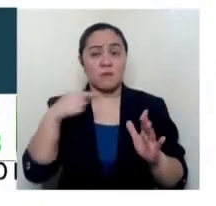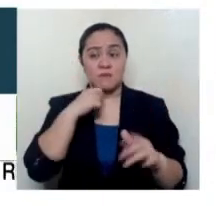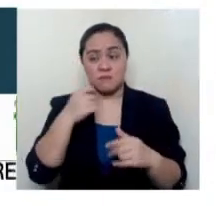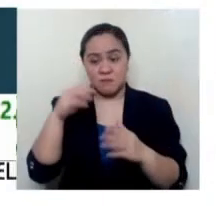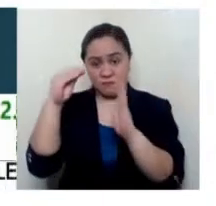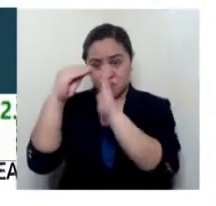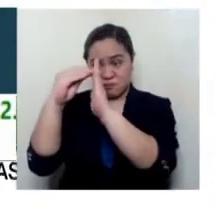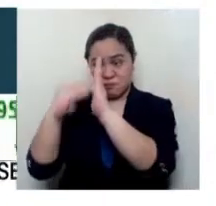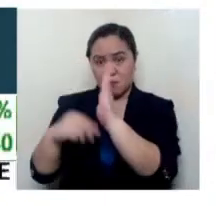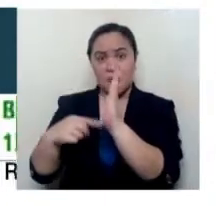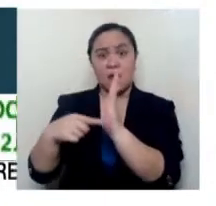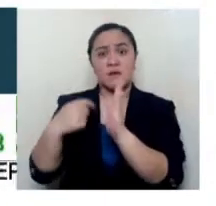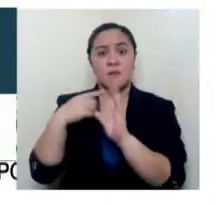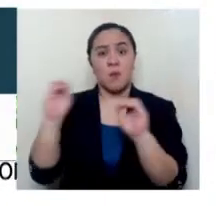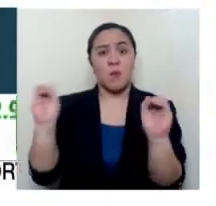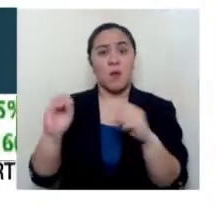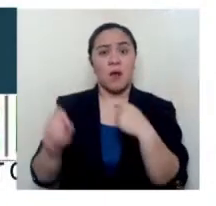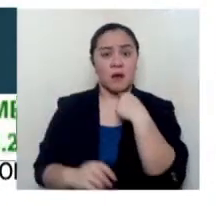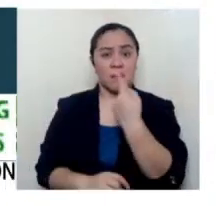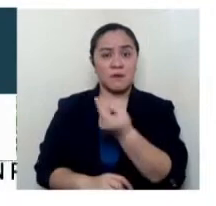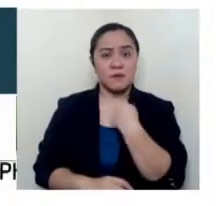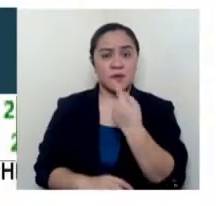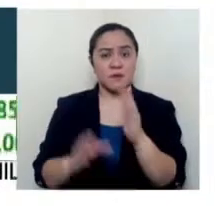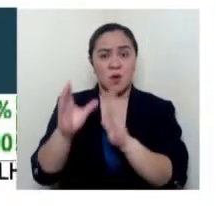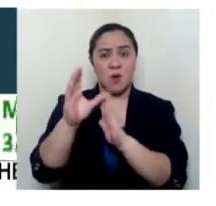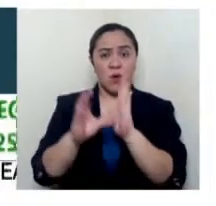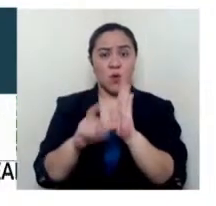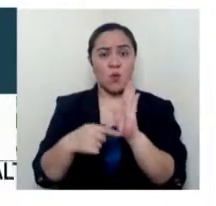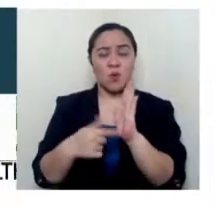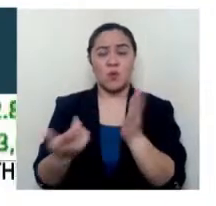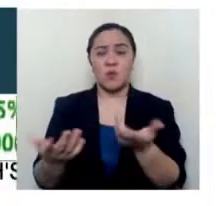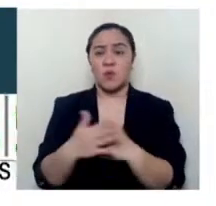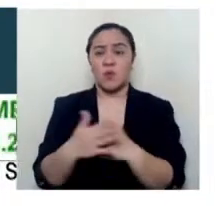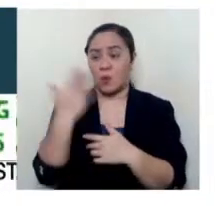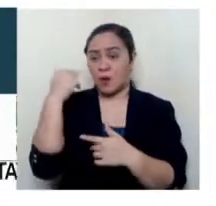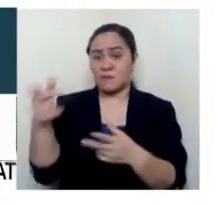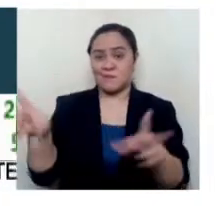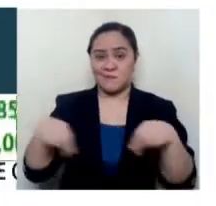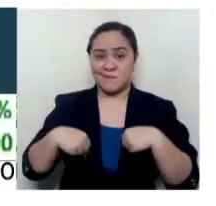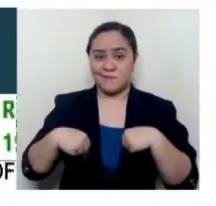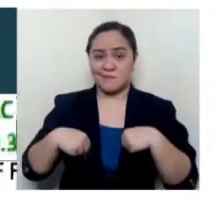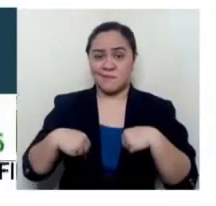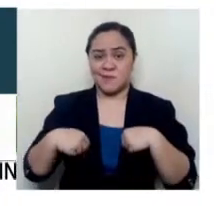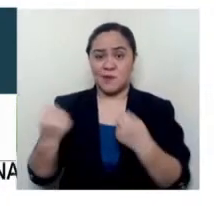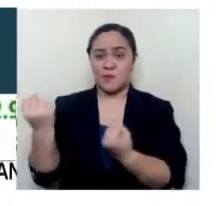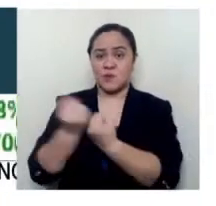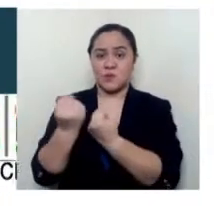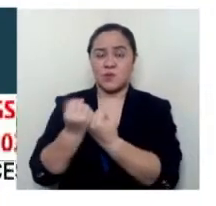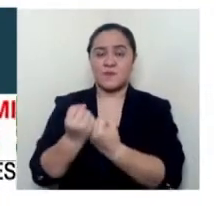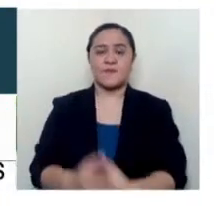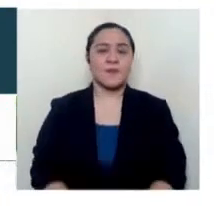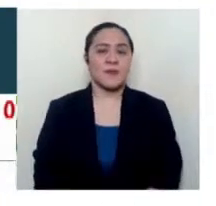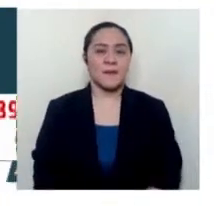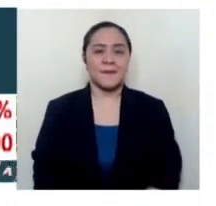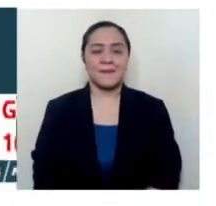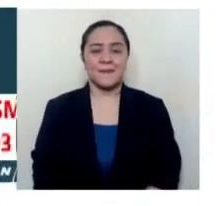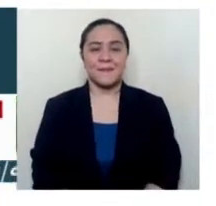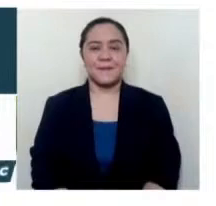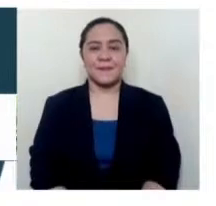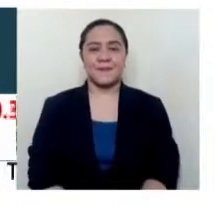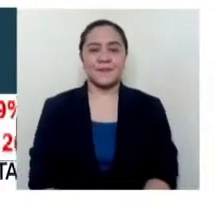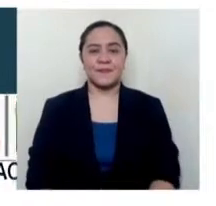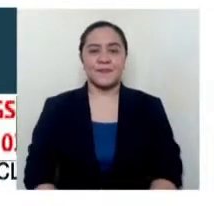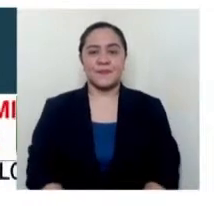for them to get vaccinated to receive their subsidies. But first of all, let me just backtrack a bit. Dr. Lim Bin, you said that